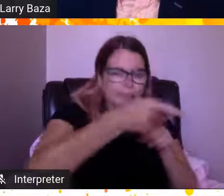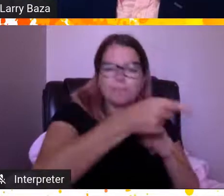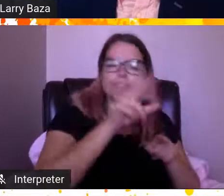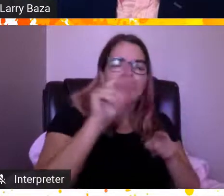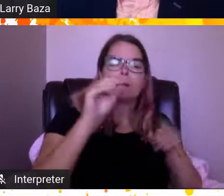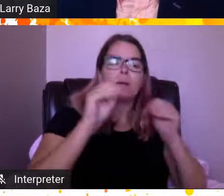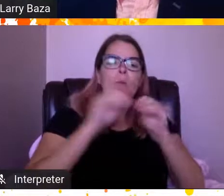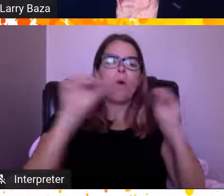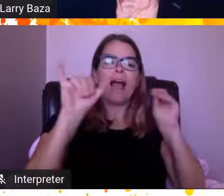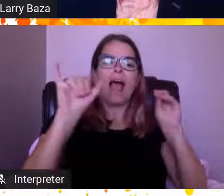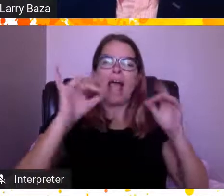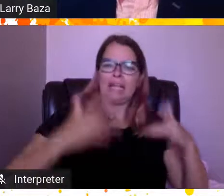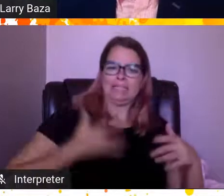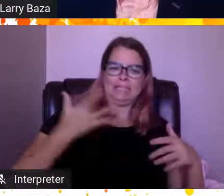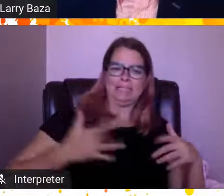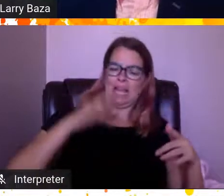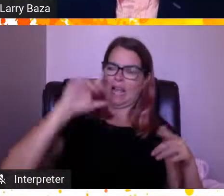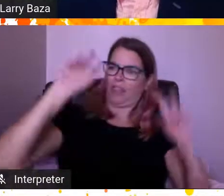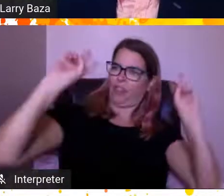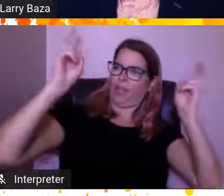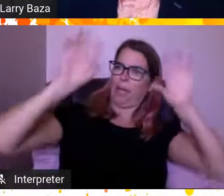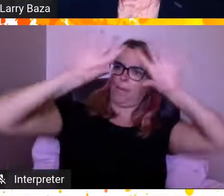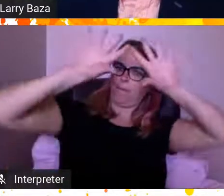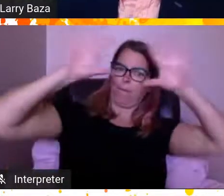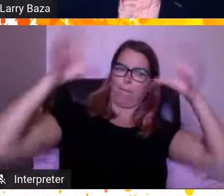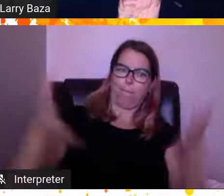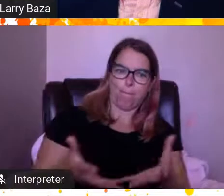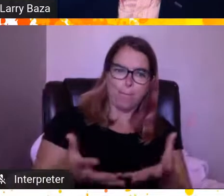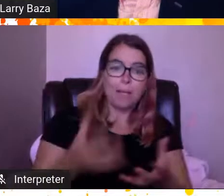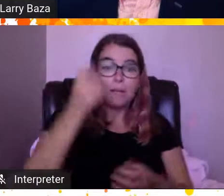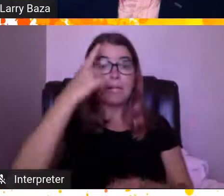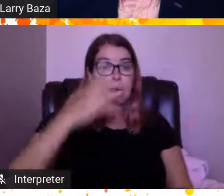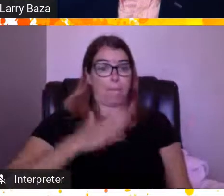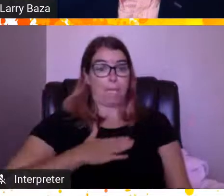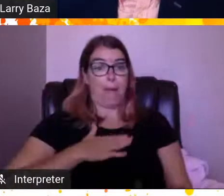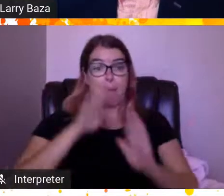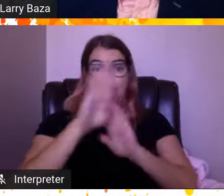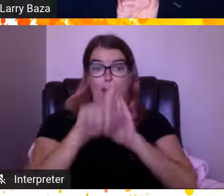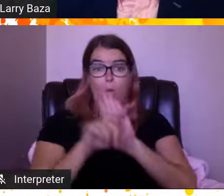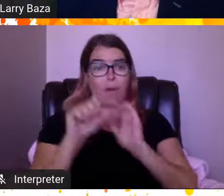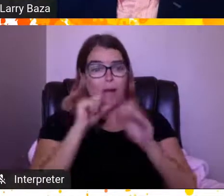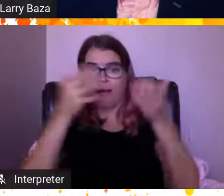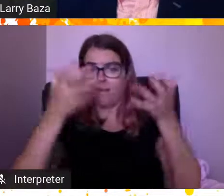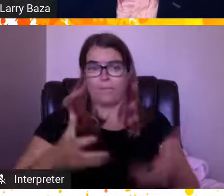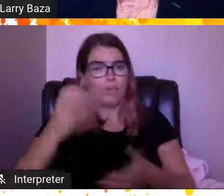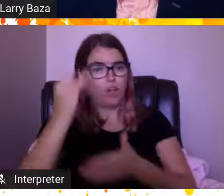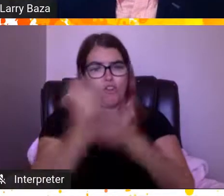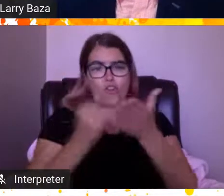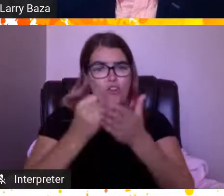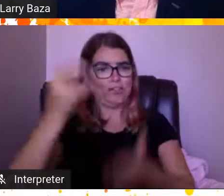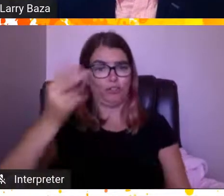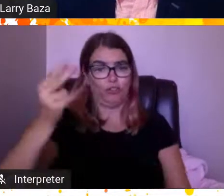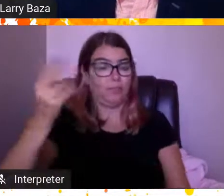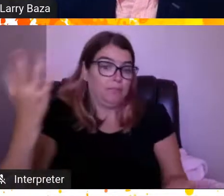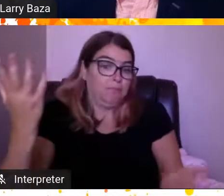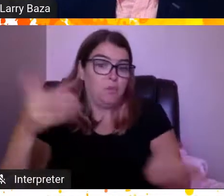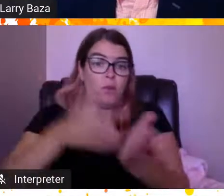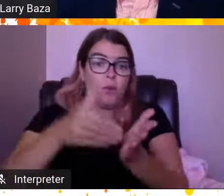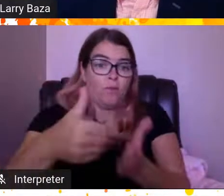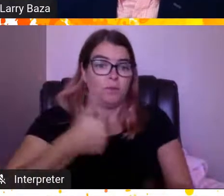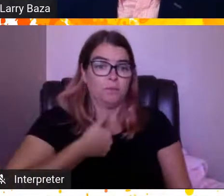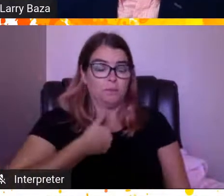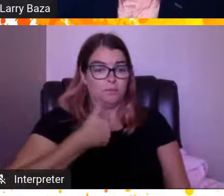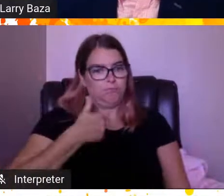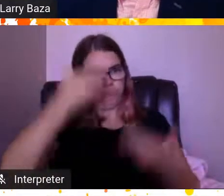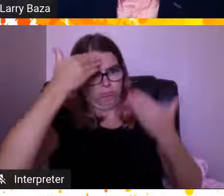a thematic tour. I don't come necessarily from an art history background, so oftentimes I may not know that an artist is